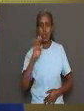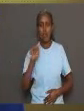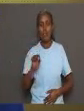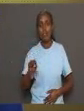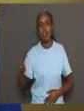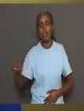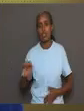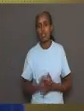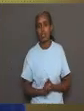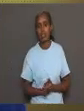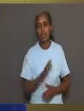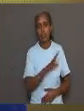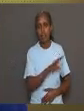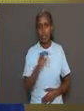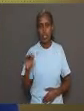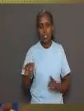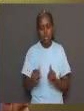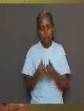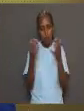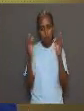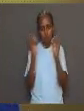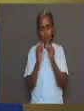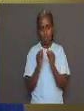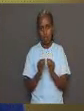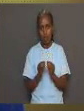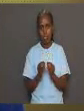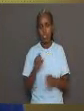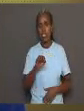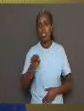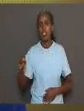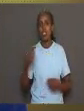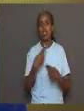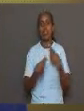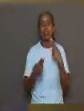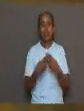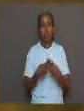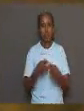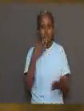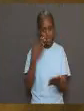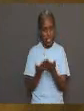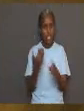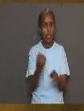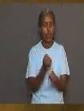by a scalar and how to calculate a scalar product.